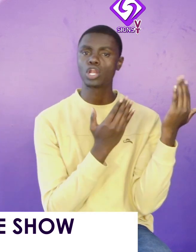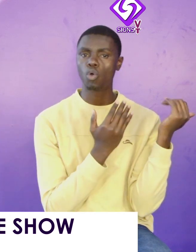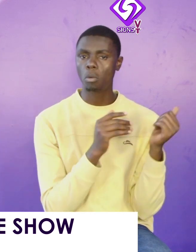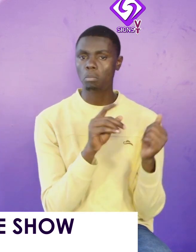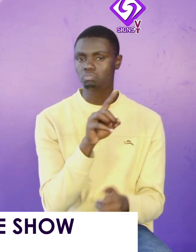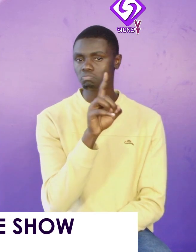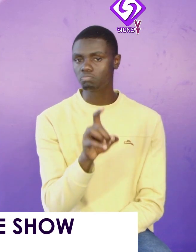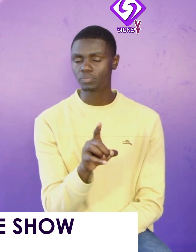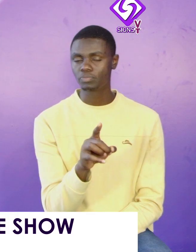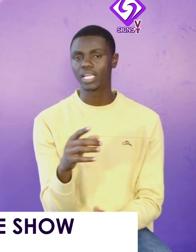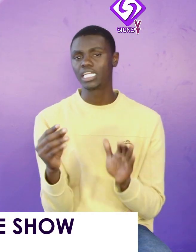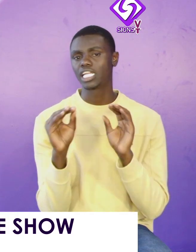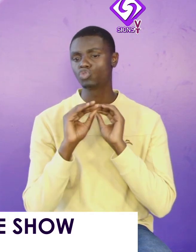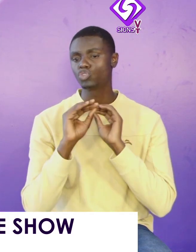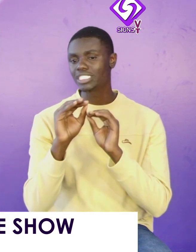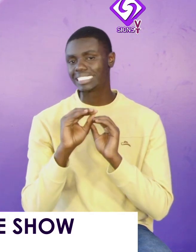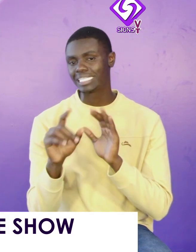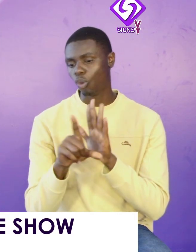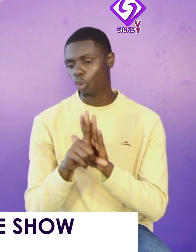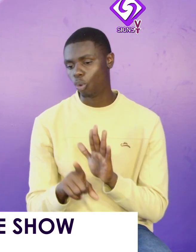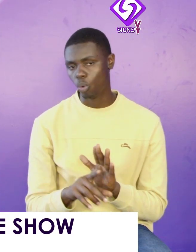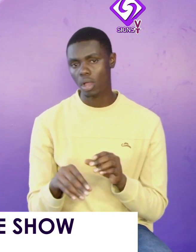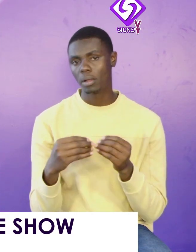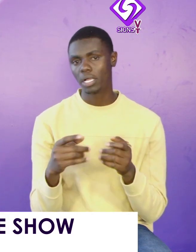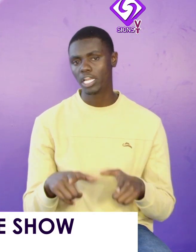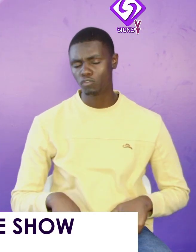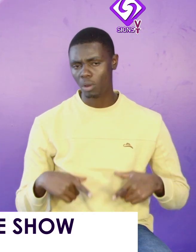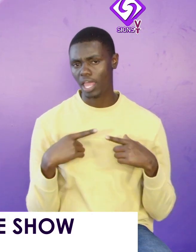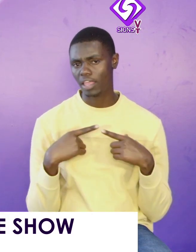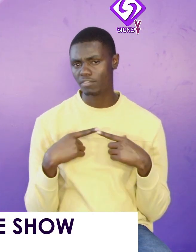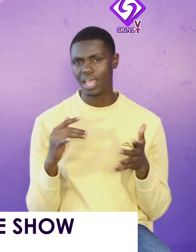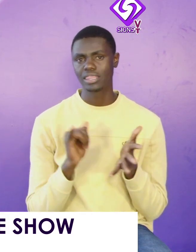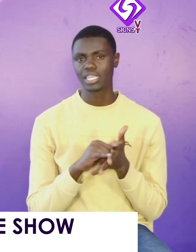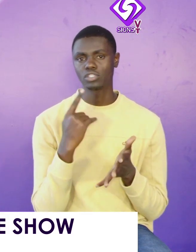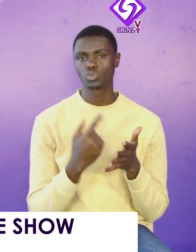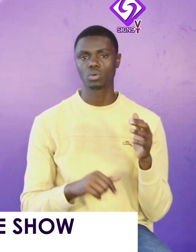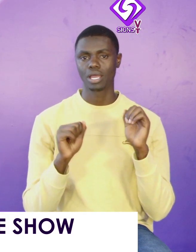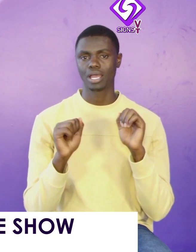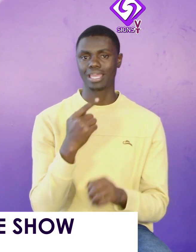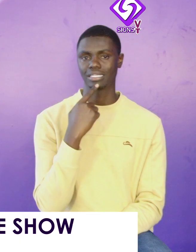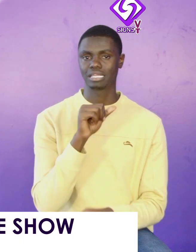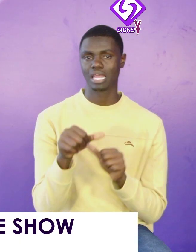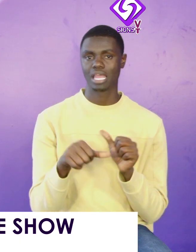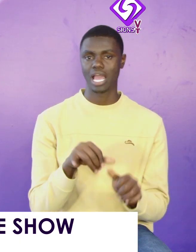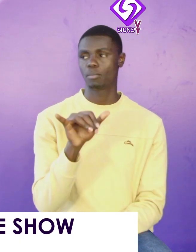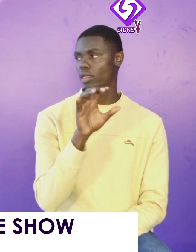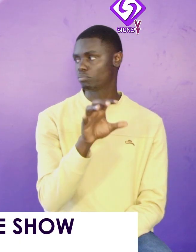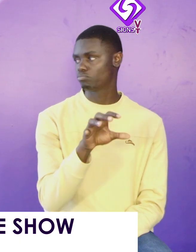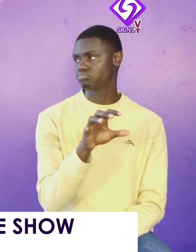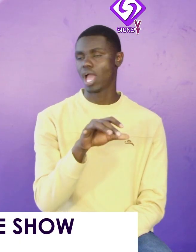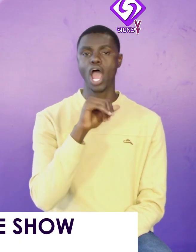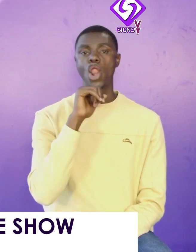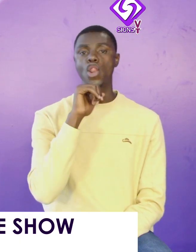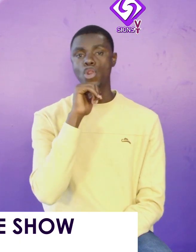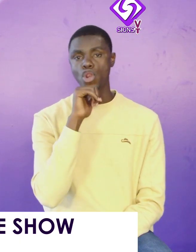your doctrine give you life? Probably that's what I can say about that matter. No